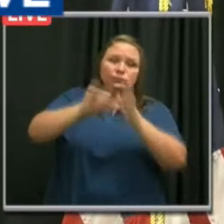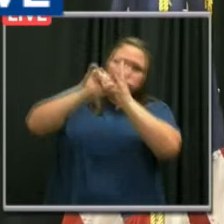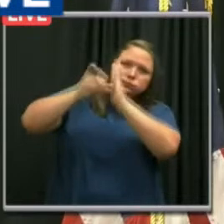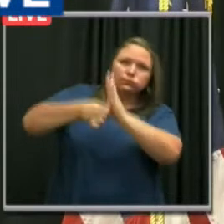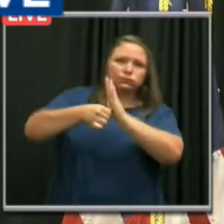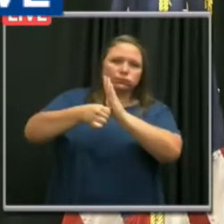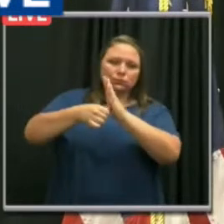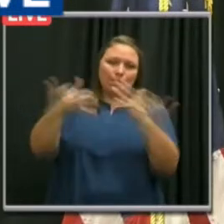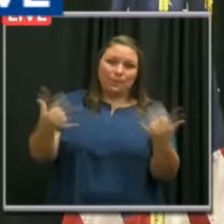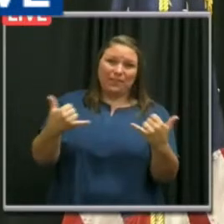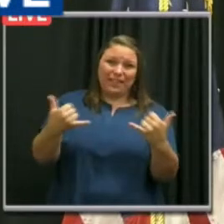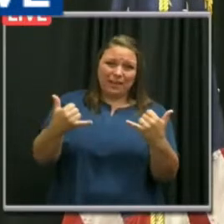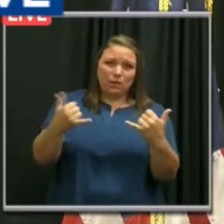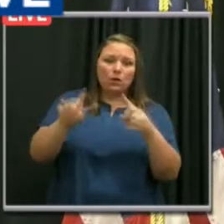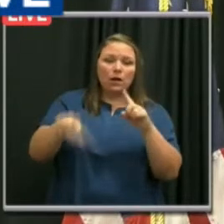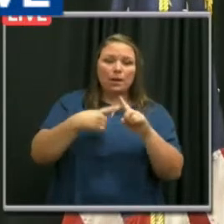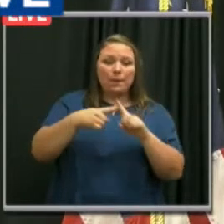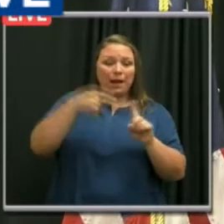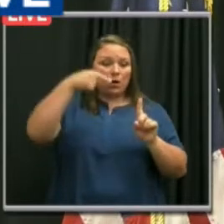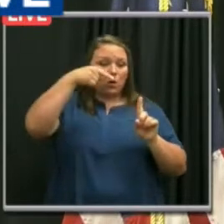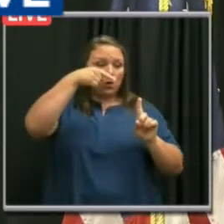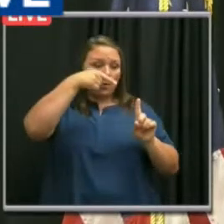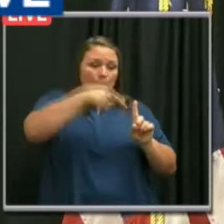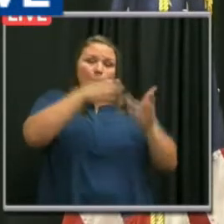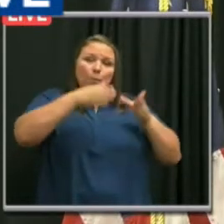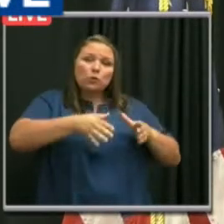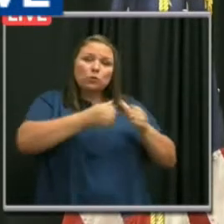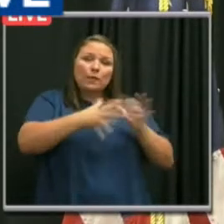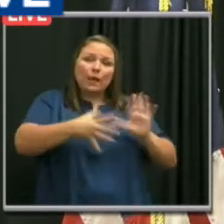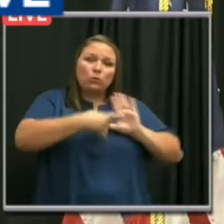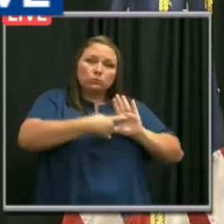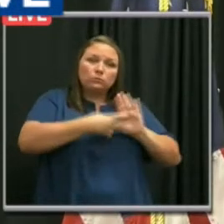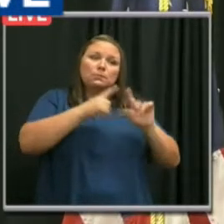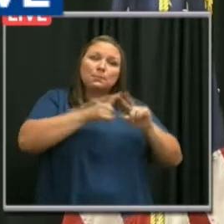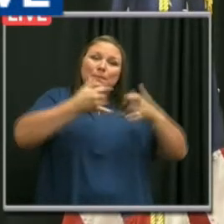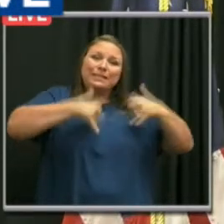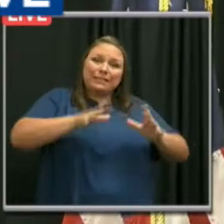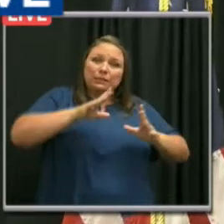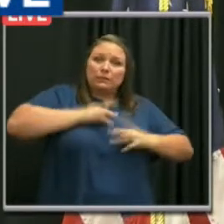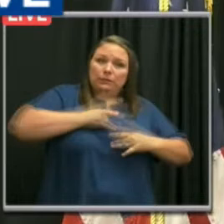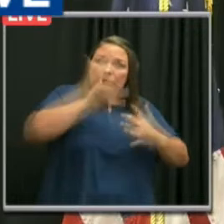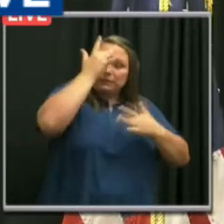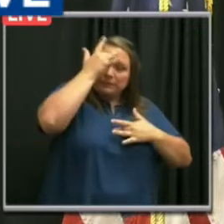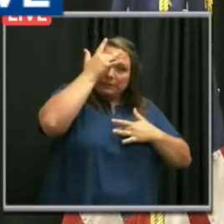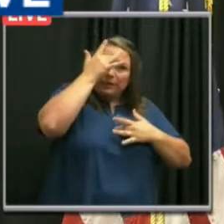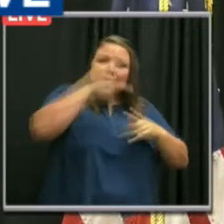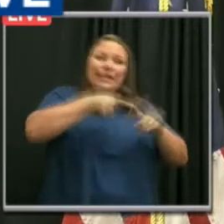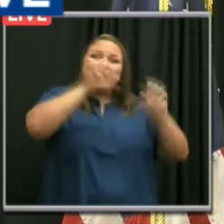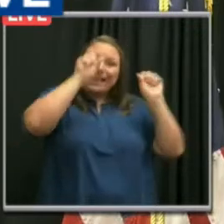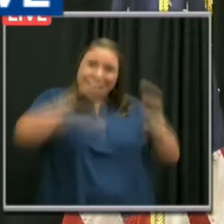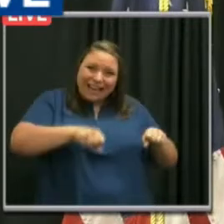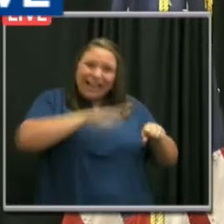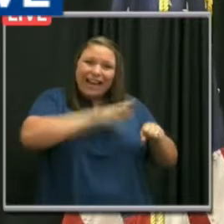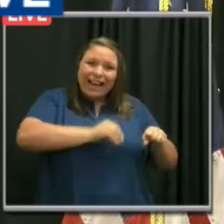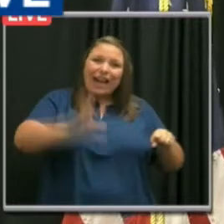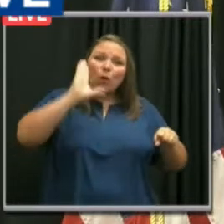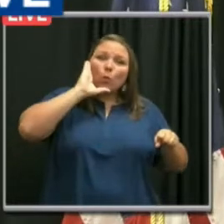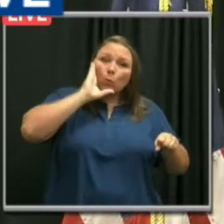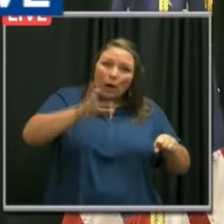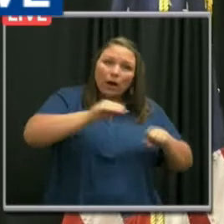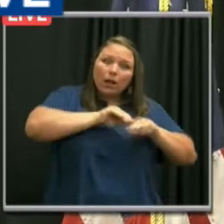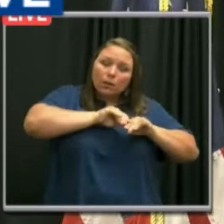can that asymptomatic individuals can and do